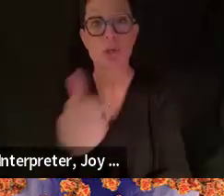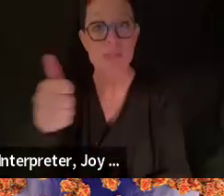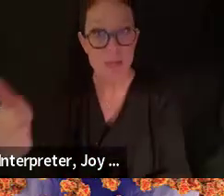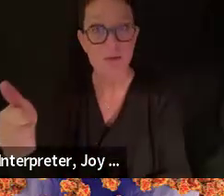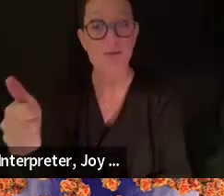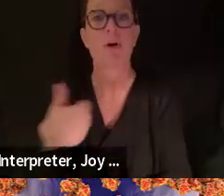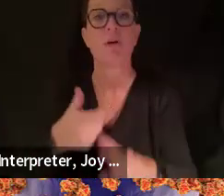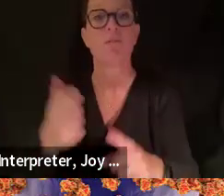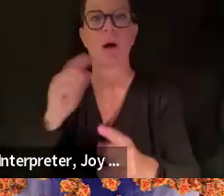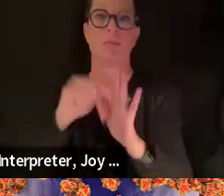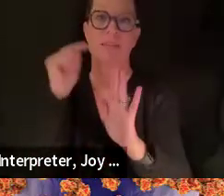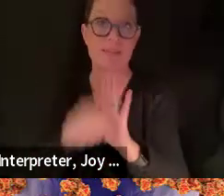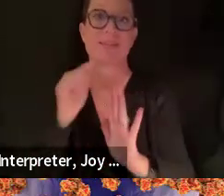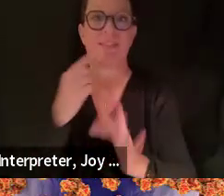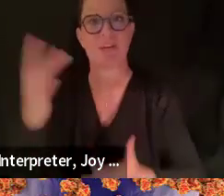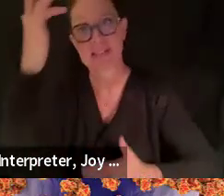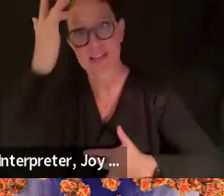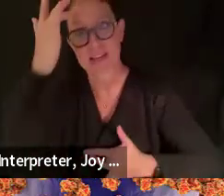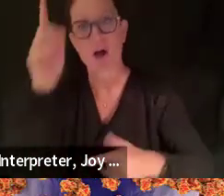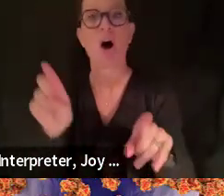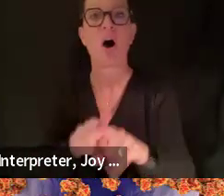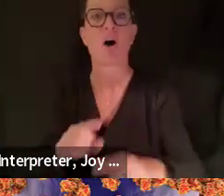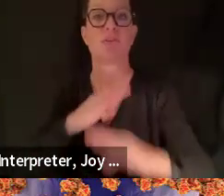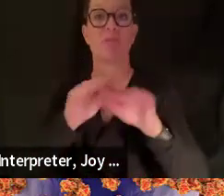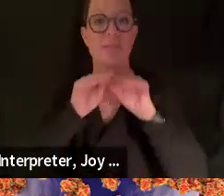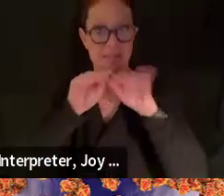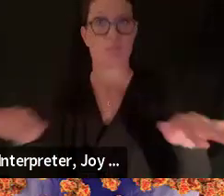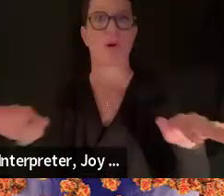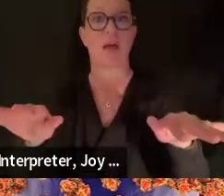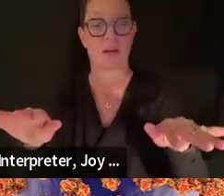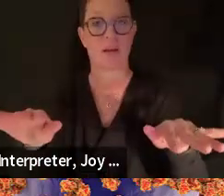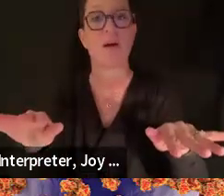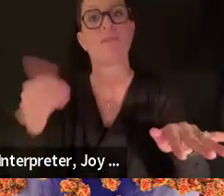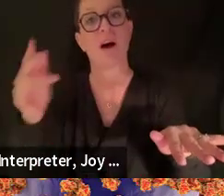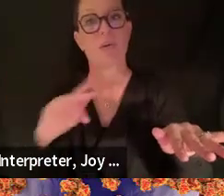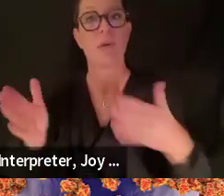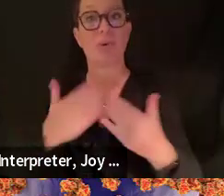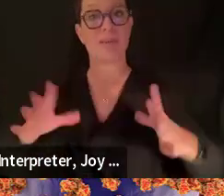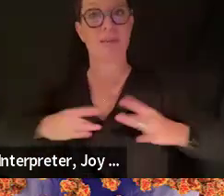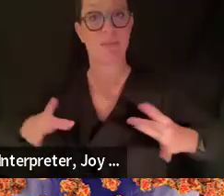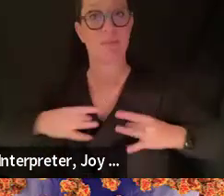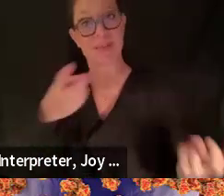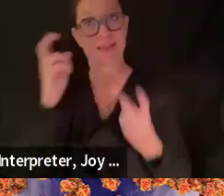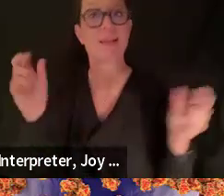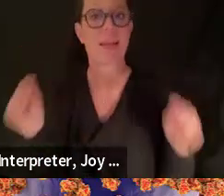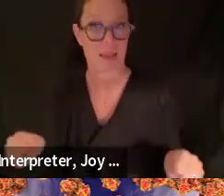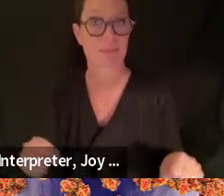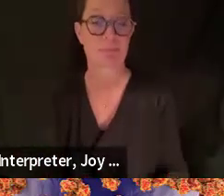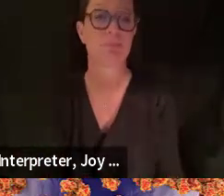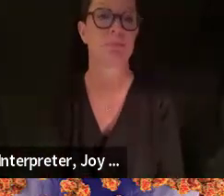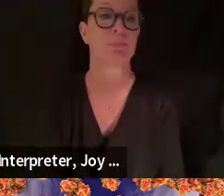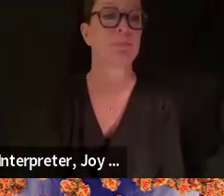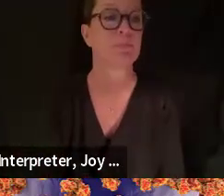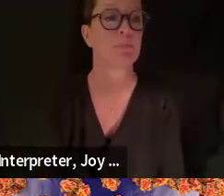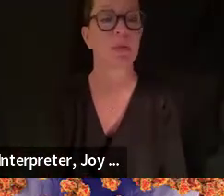severe illness and helps prevent spreading it to others who may get very, very sick from the flu.